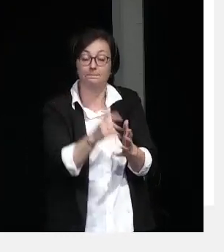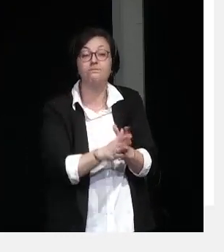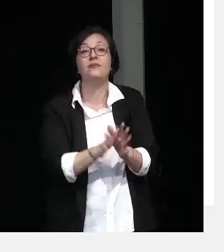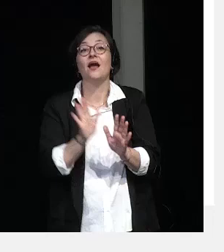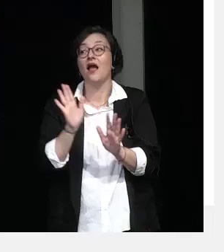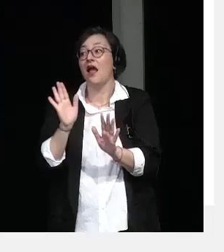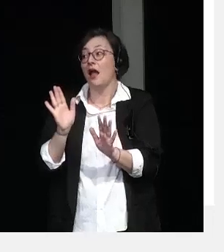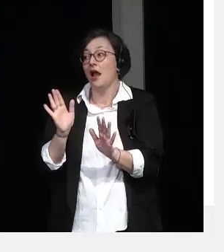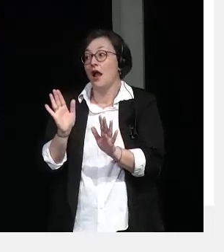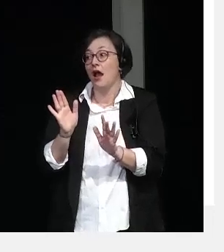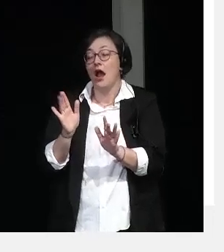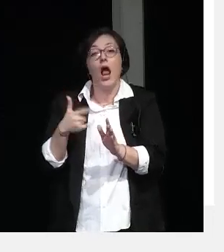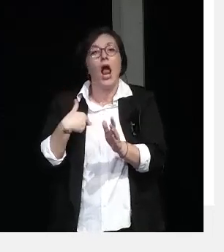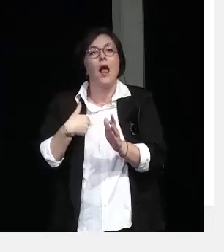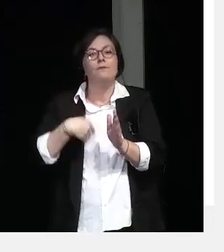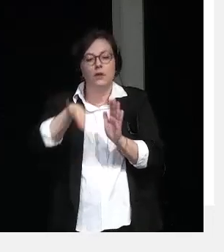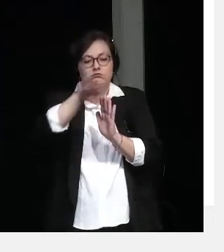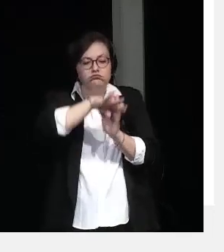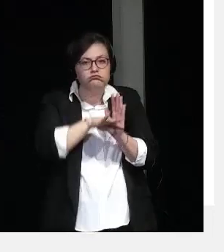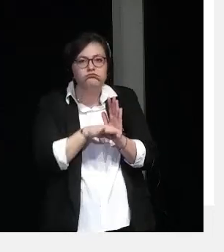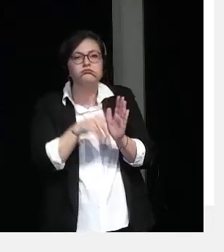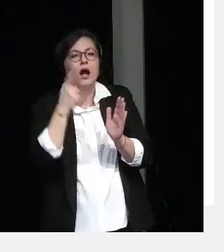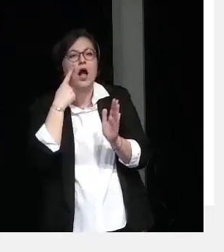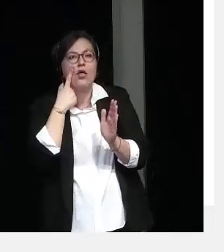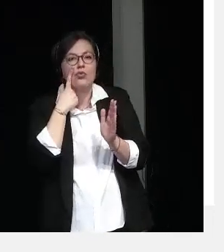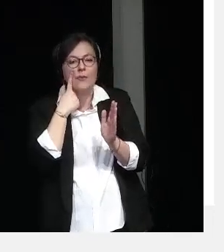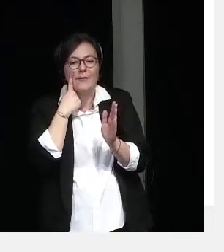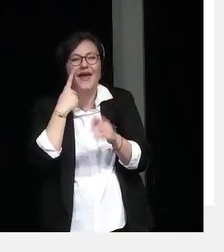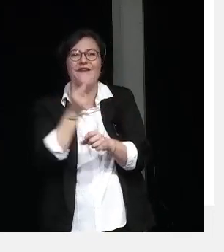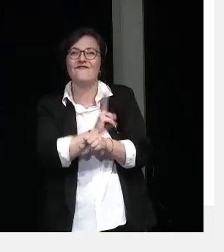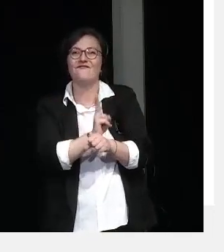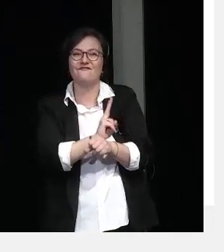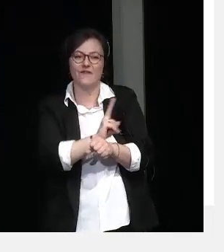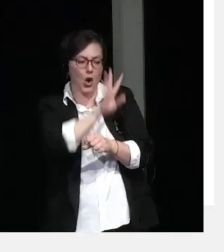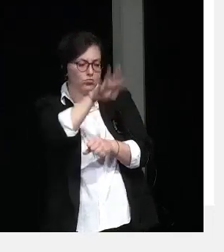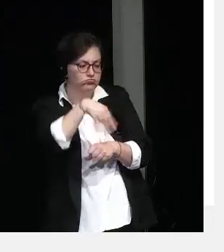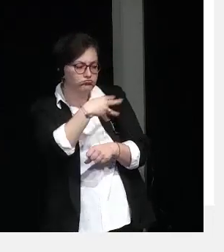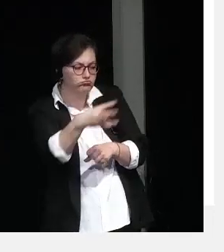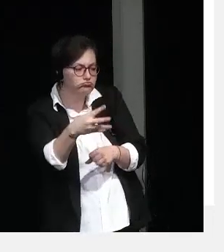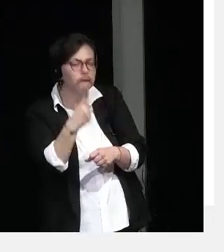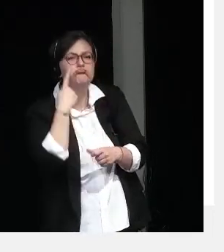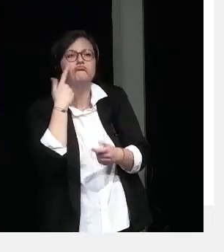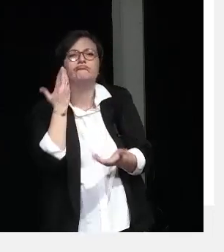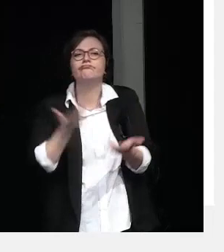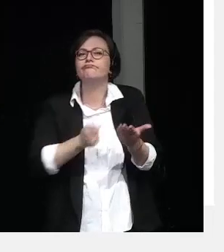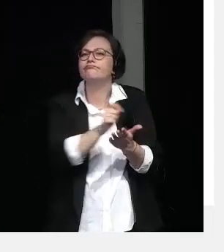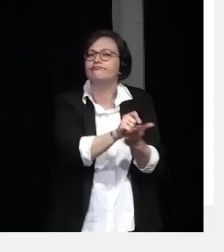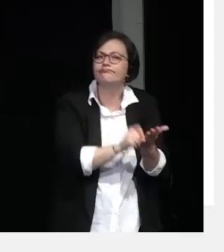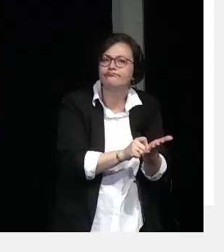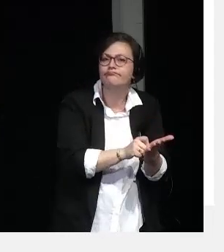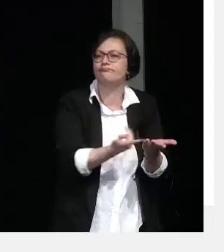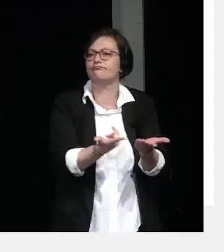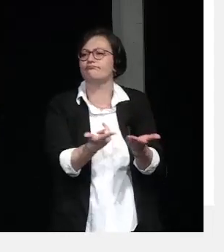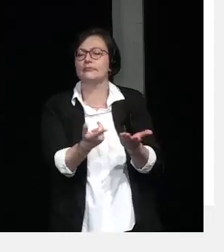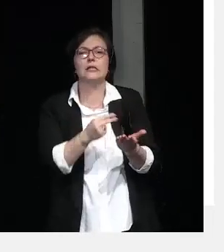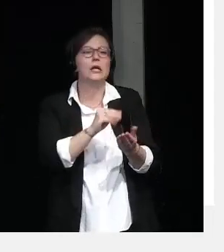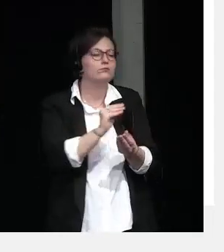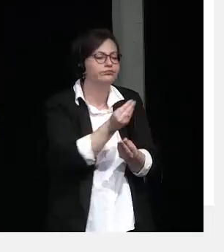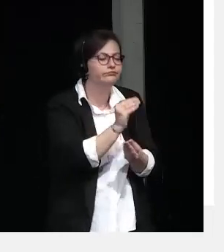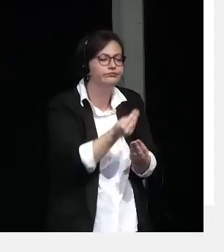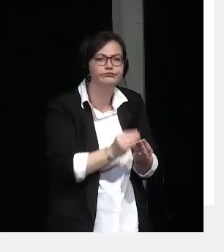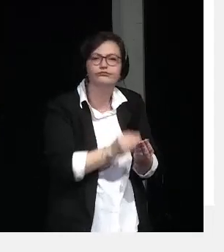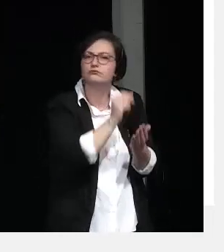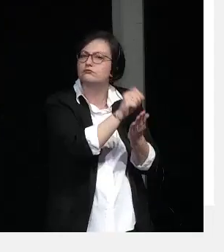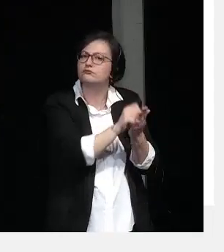of felt was a potential timeline, cost, and they were everything from the elevator